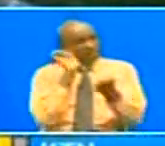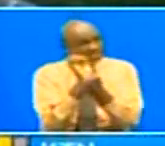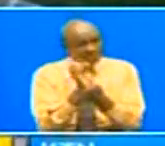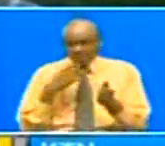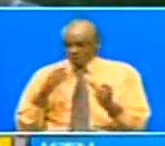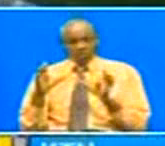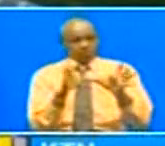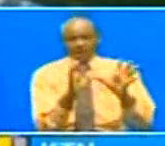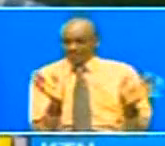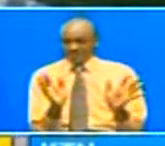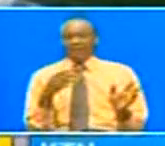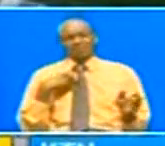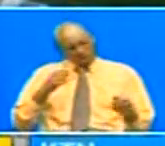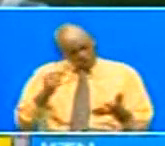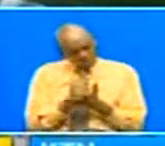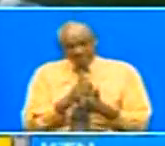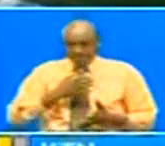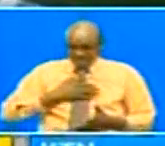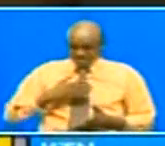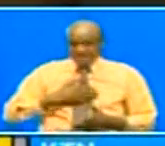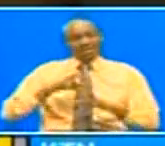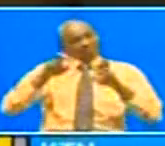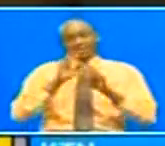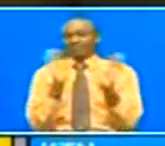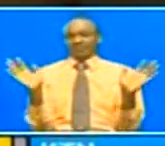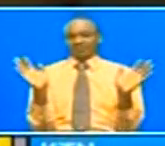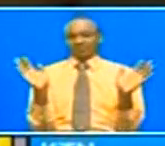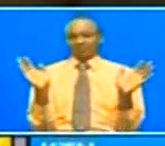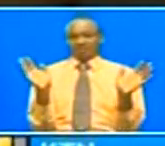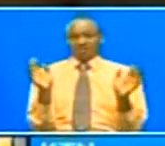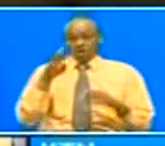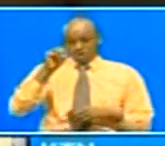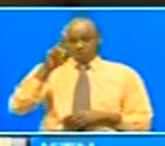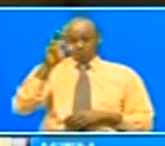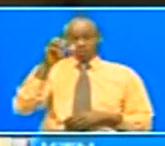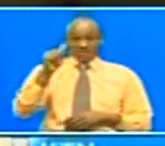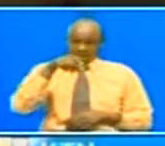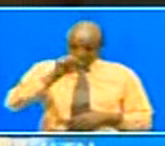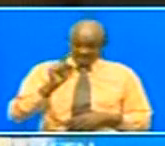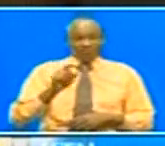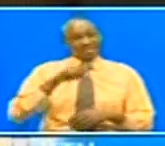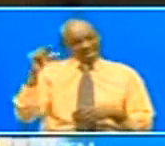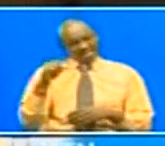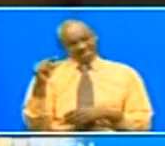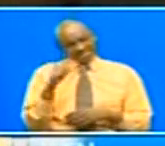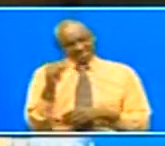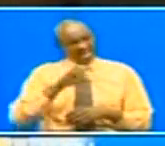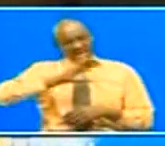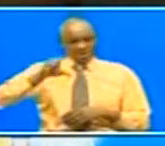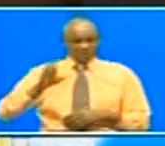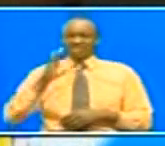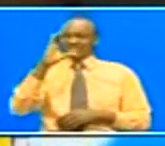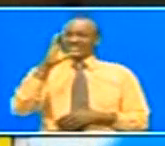victimization. My office is open for any investigation. Musa Yego, who was in charge of Garissa County's Criminal